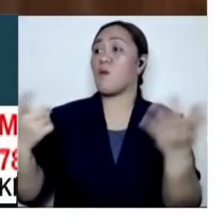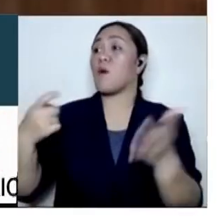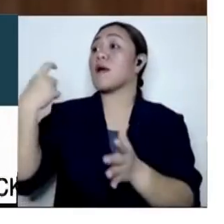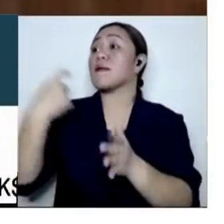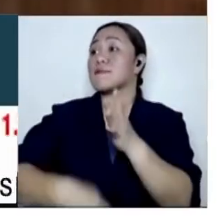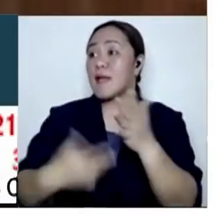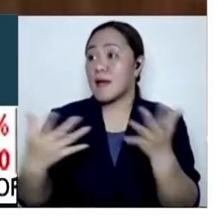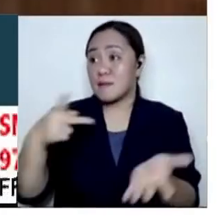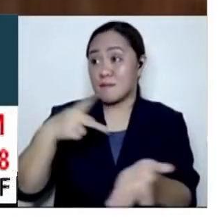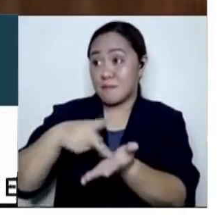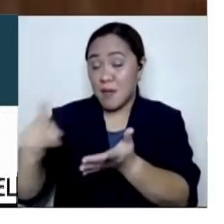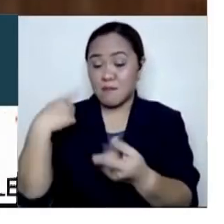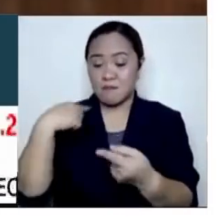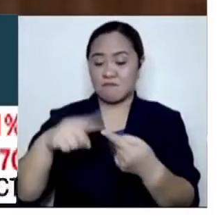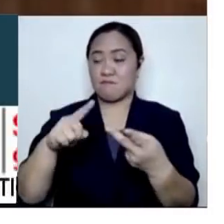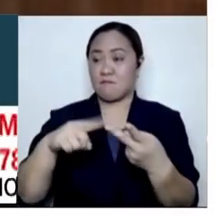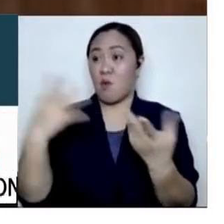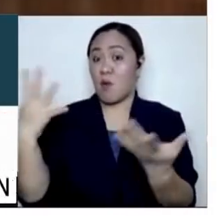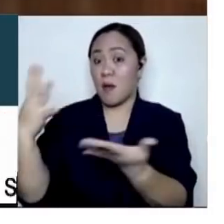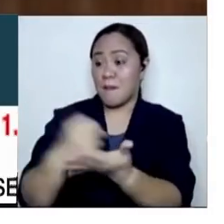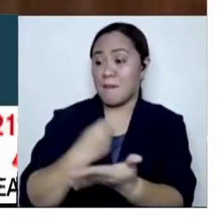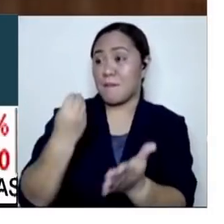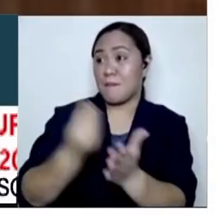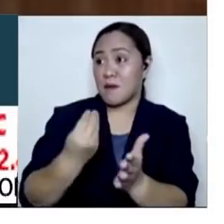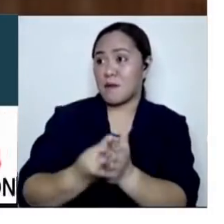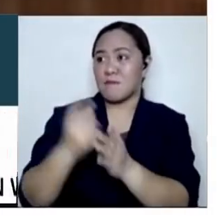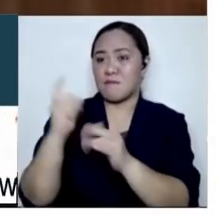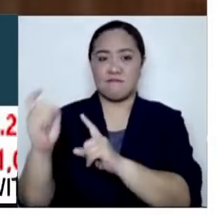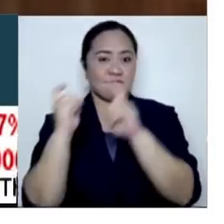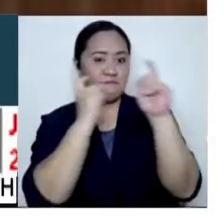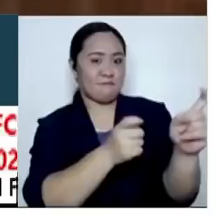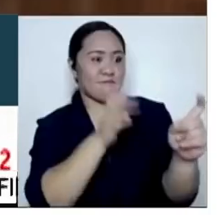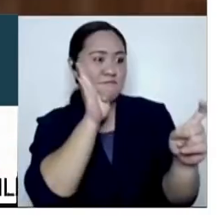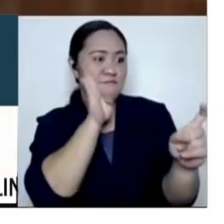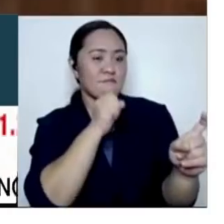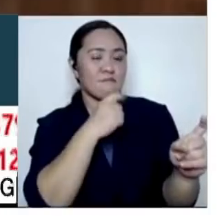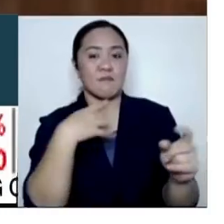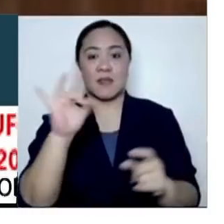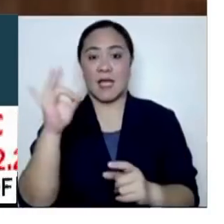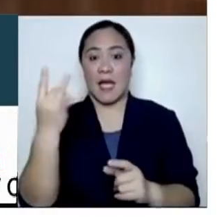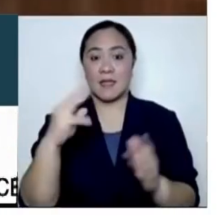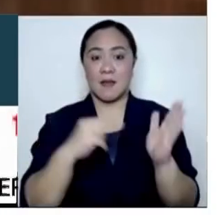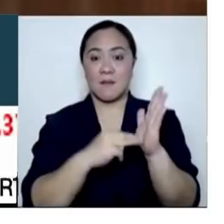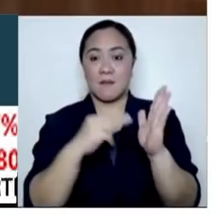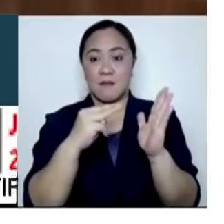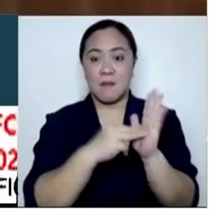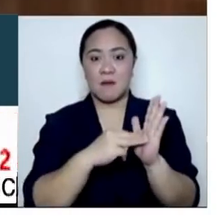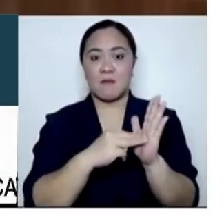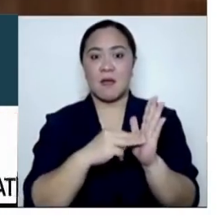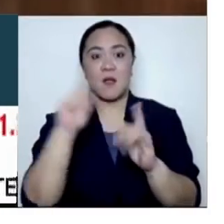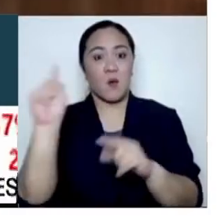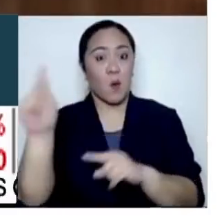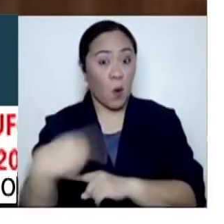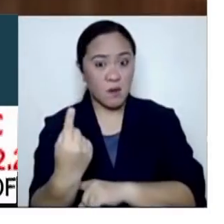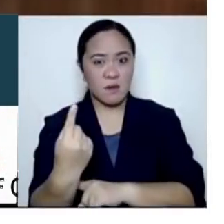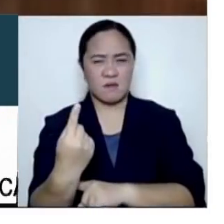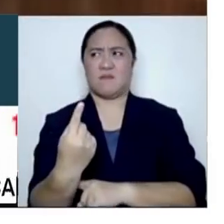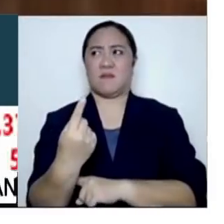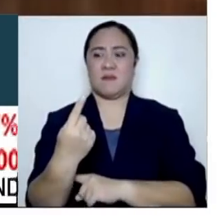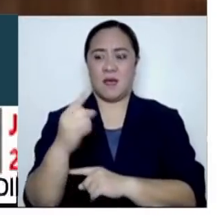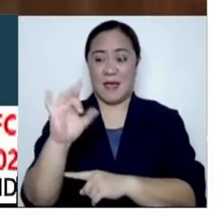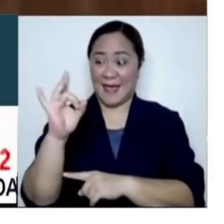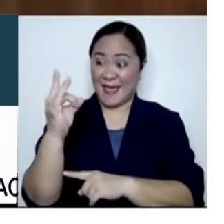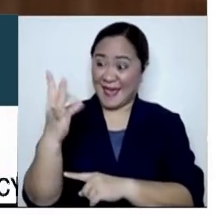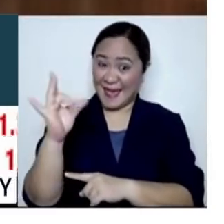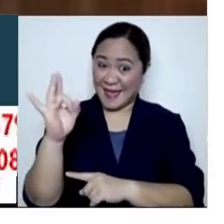kinuha yung pera? Nakakapagregalo ka sa kapatid mo? Sasabihin mo, 18 million pesos lang po? Naku po, only?